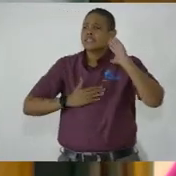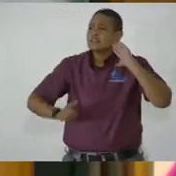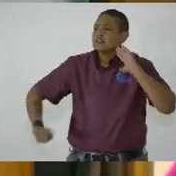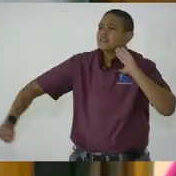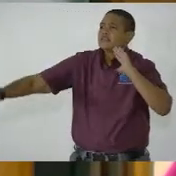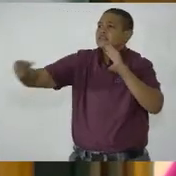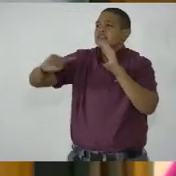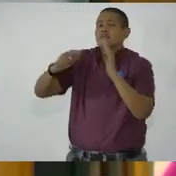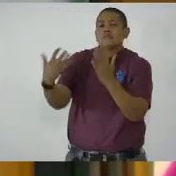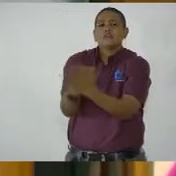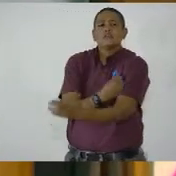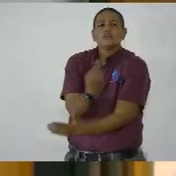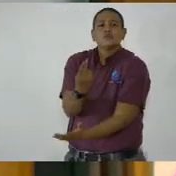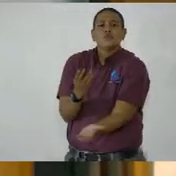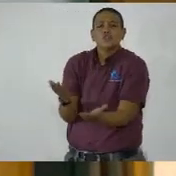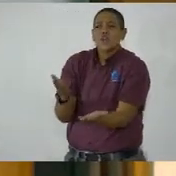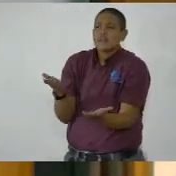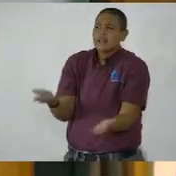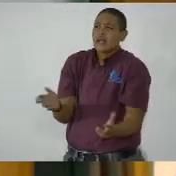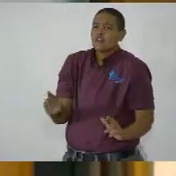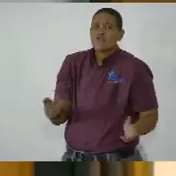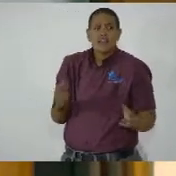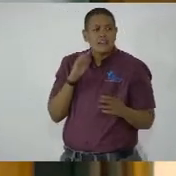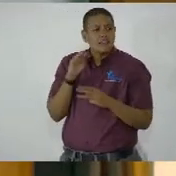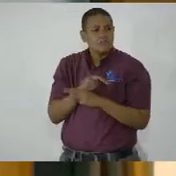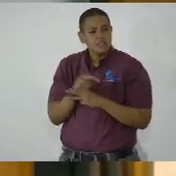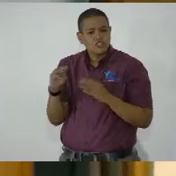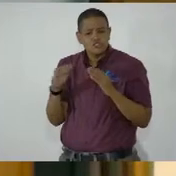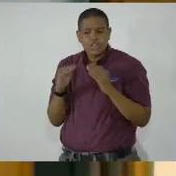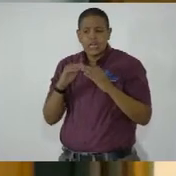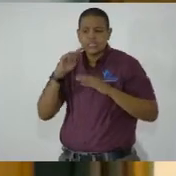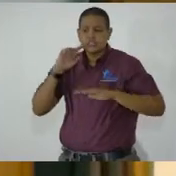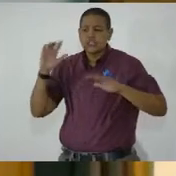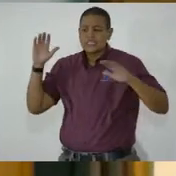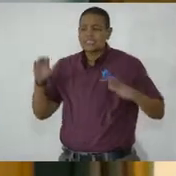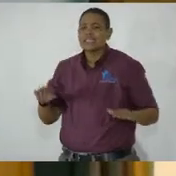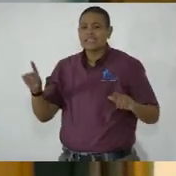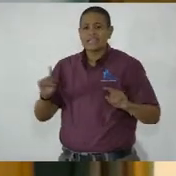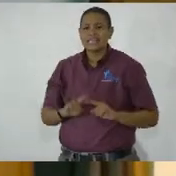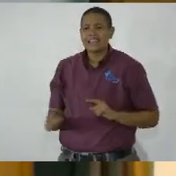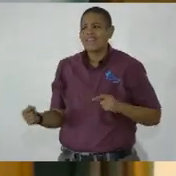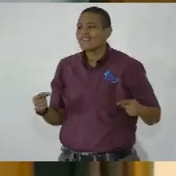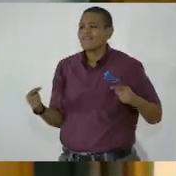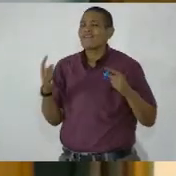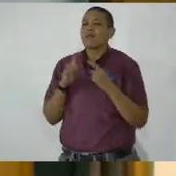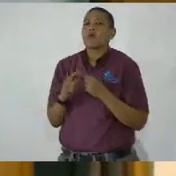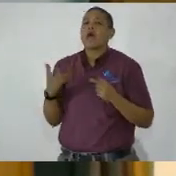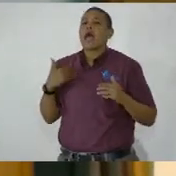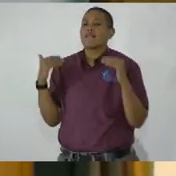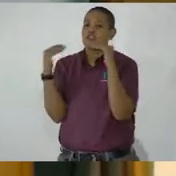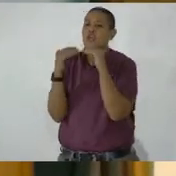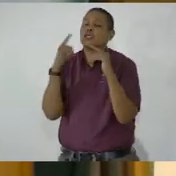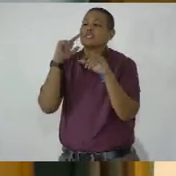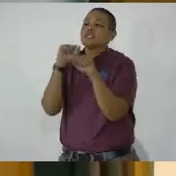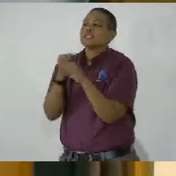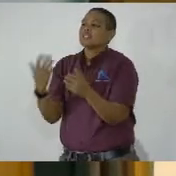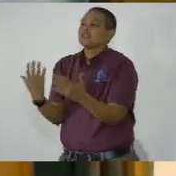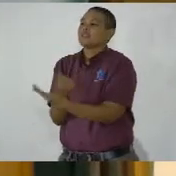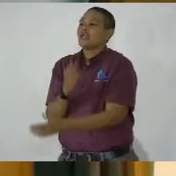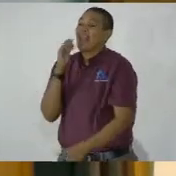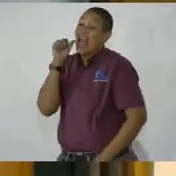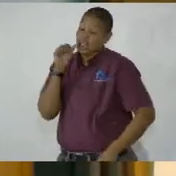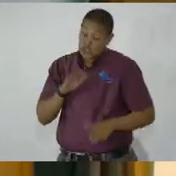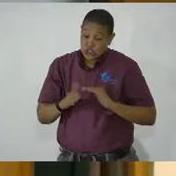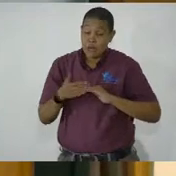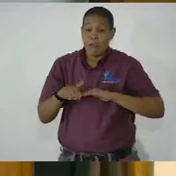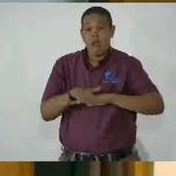to utilise the services of the Ministry of Justice to settle their differences and to have justice done in every nook and